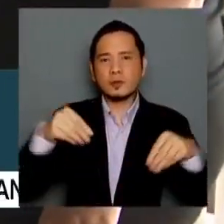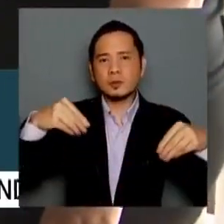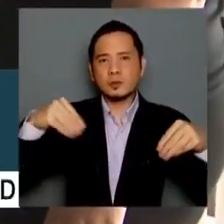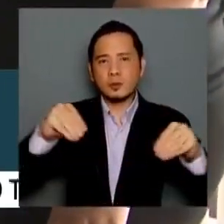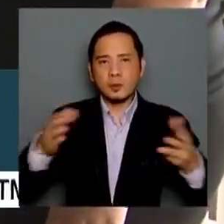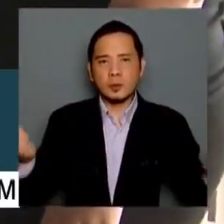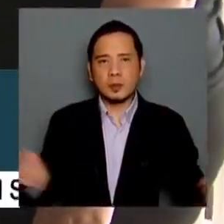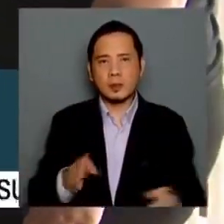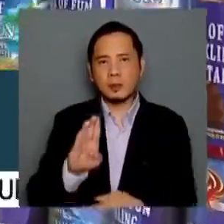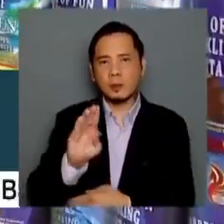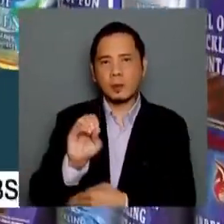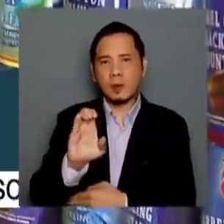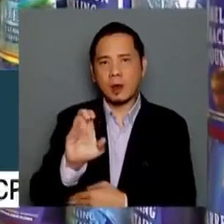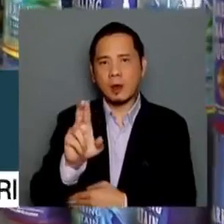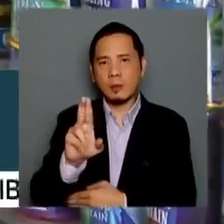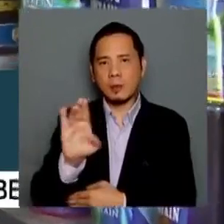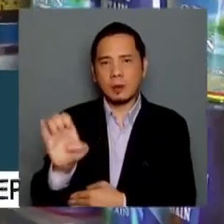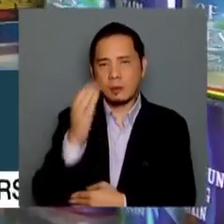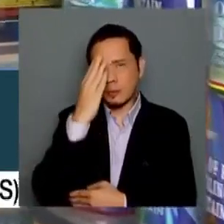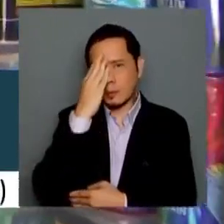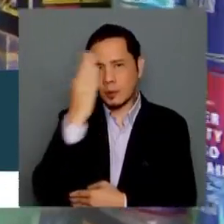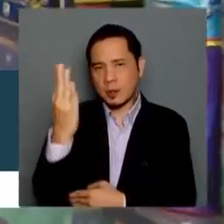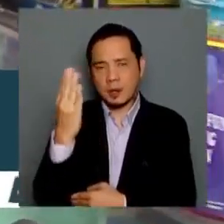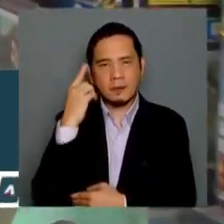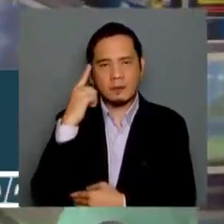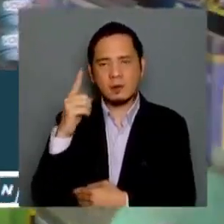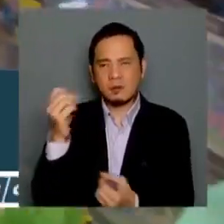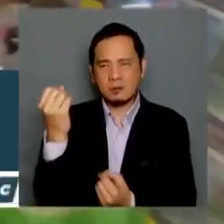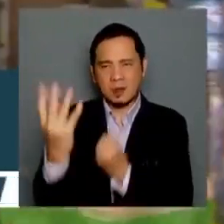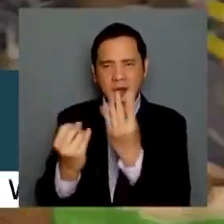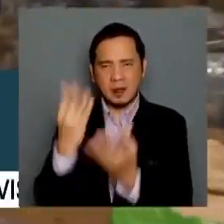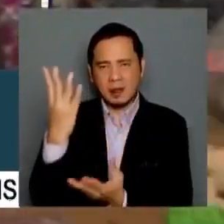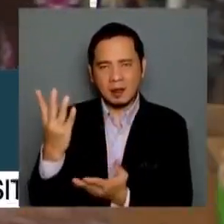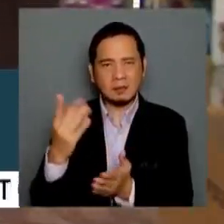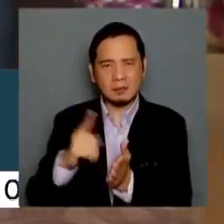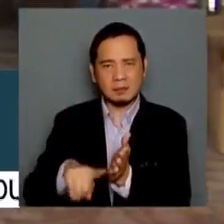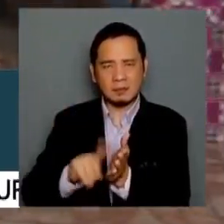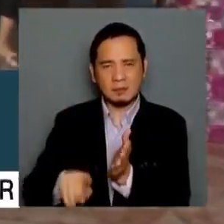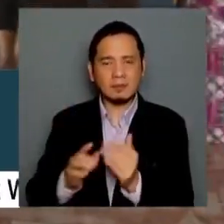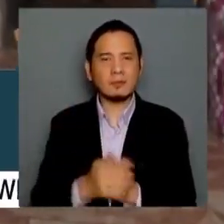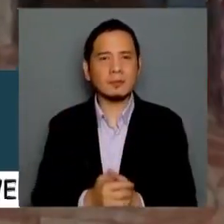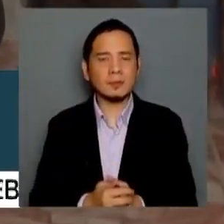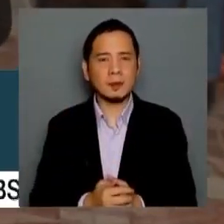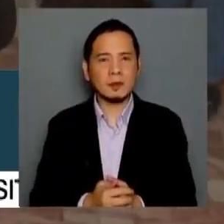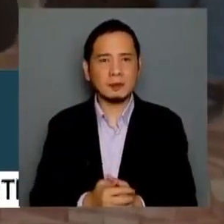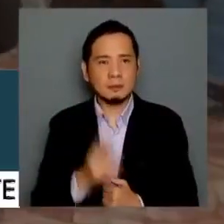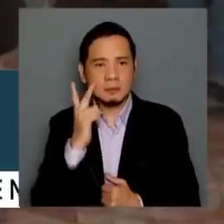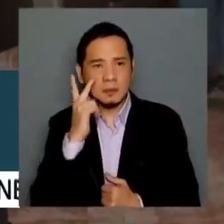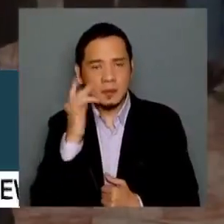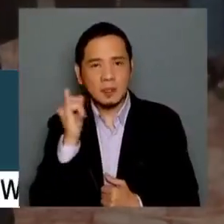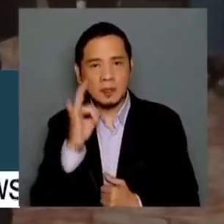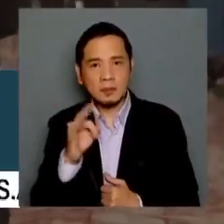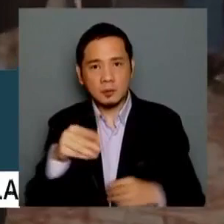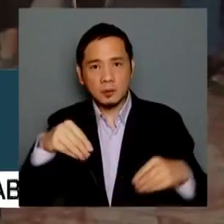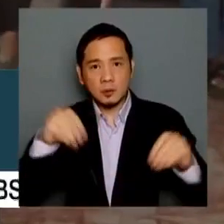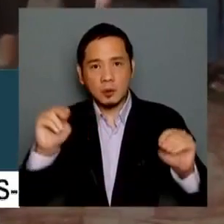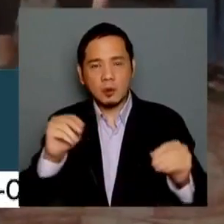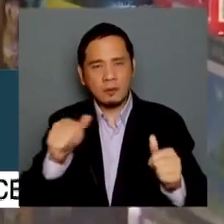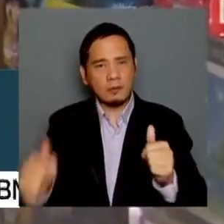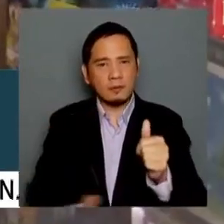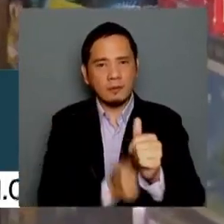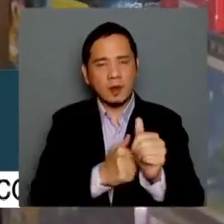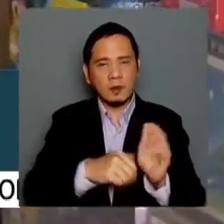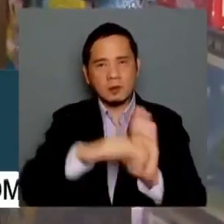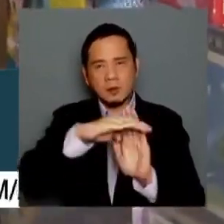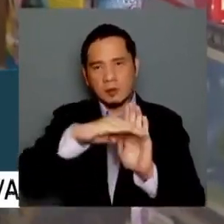Bocaue, Bulacan. The officials checked each store if they are complying with the requirements set by the Bureau of Fire Protection and the